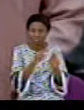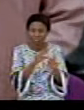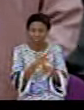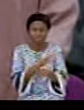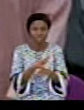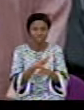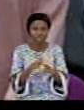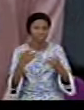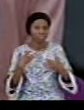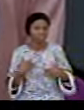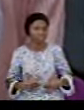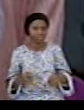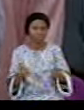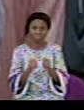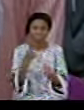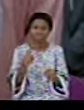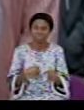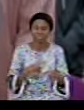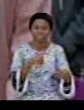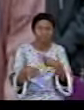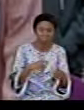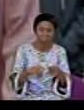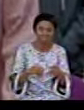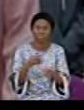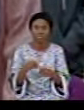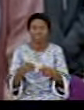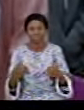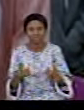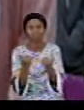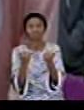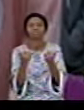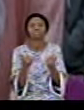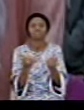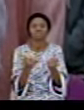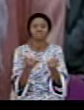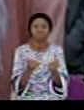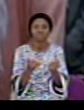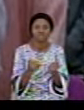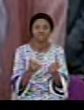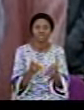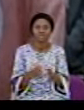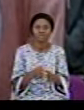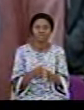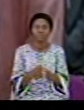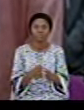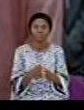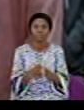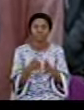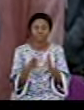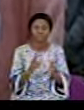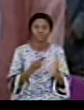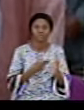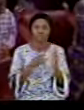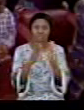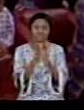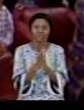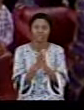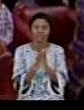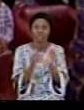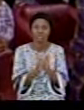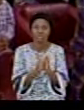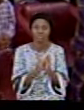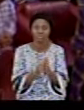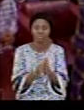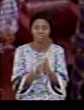the people of the world may be laughing at because they don't understand the gospel. These people didn't look at those things. They were